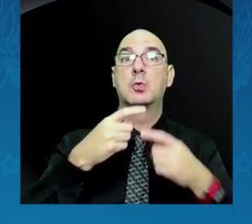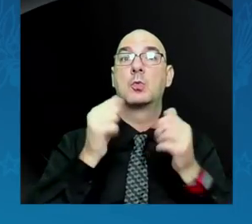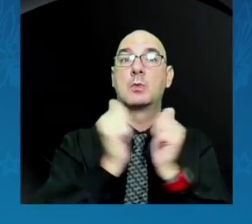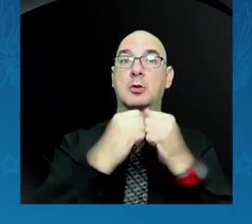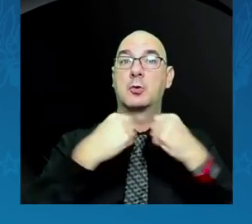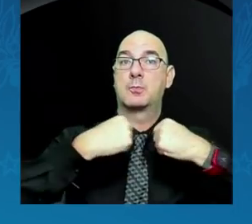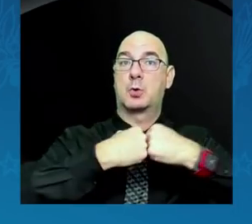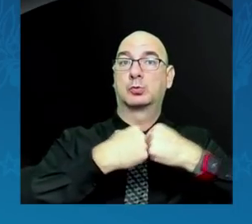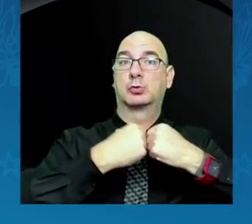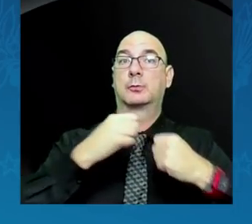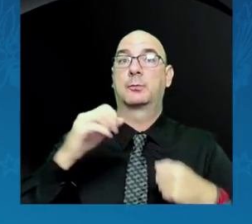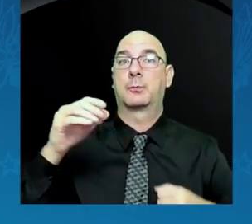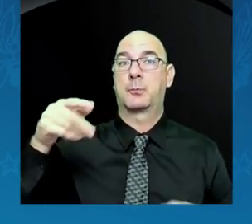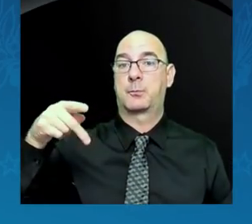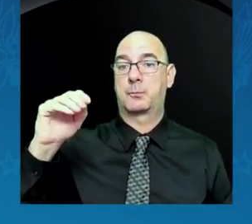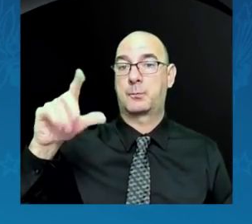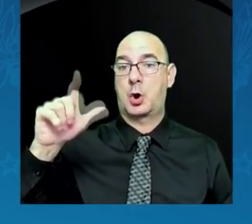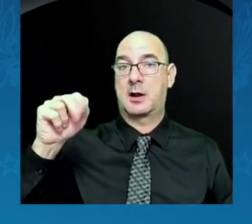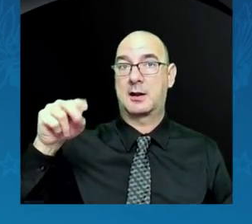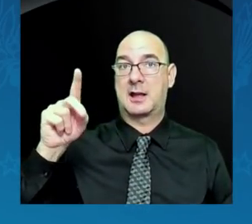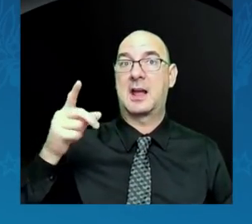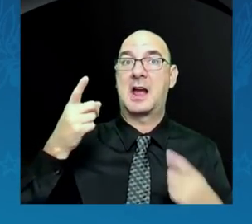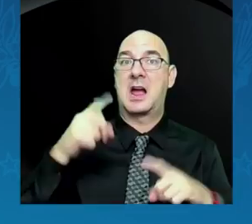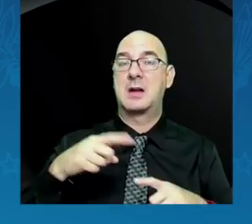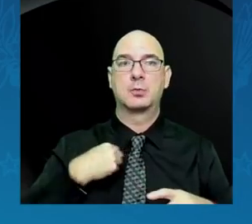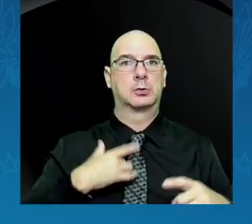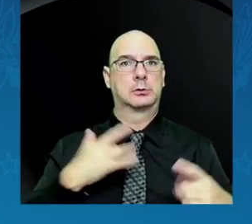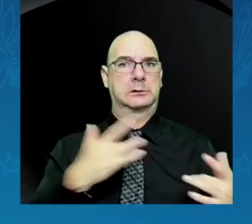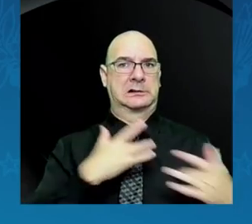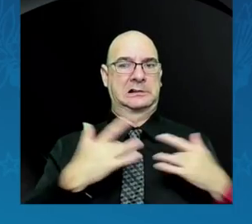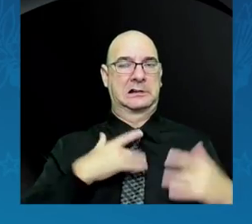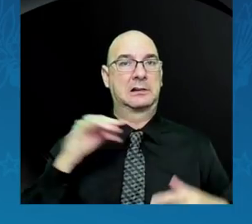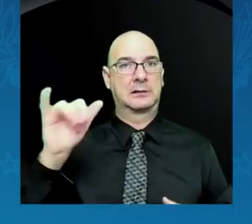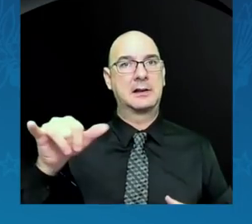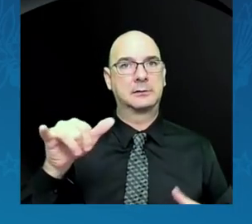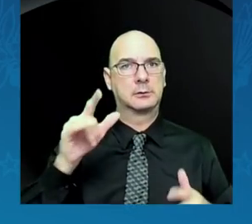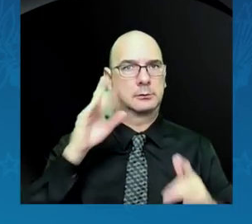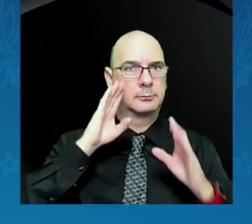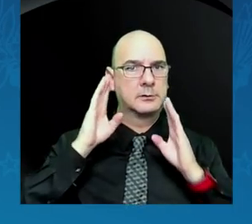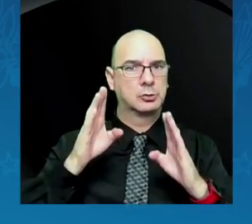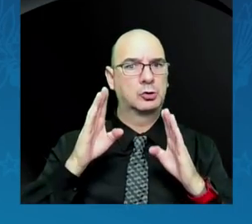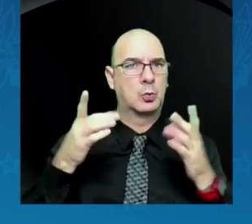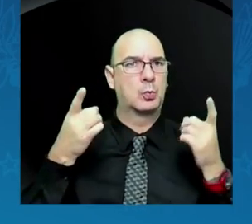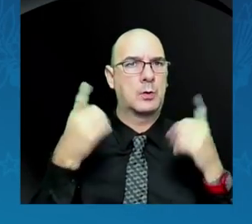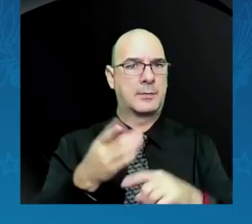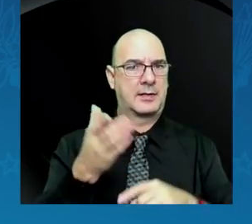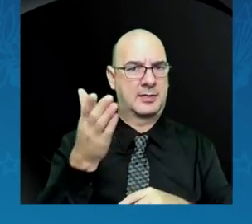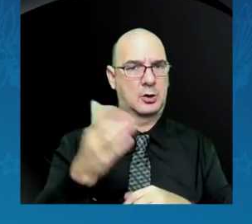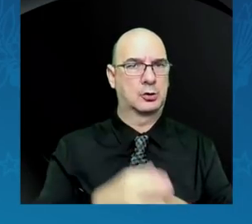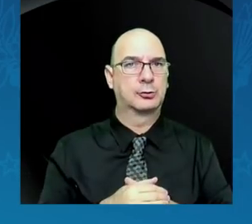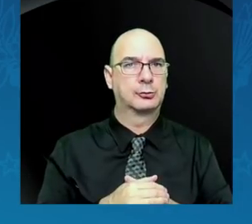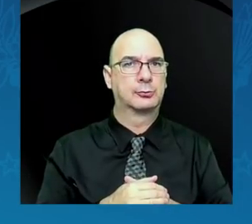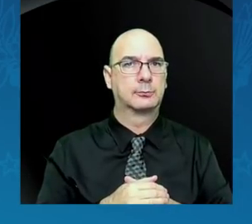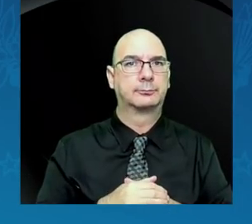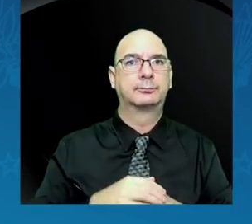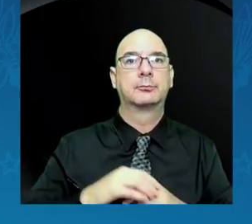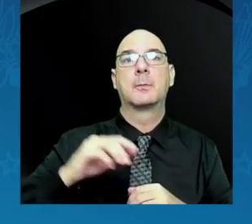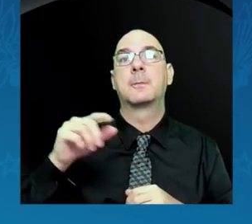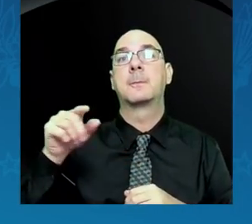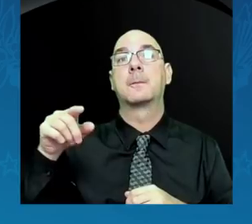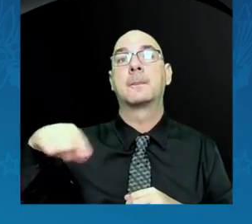and closely paying attention to it. And the Lukashenko regime, I